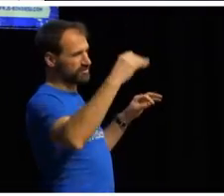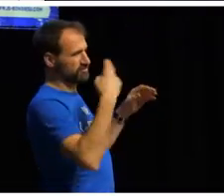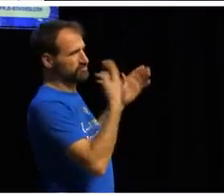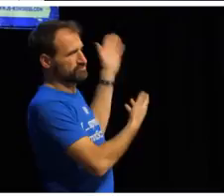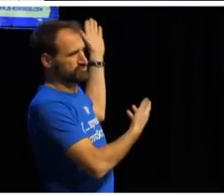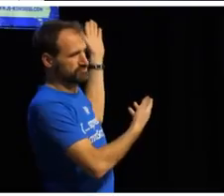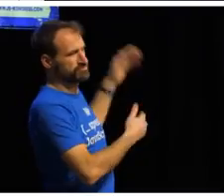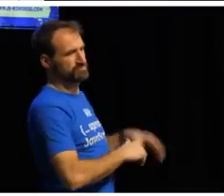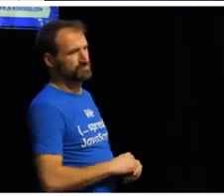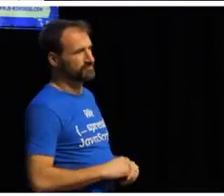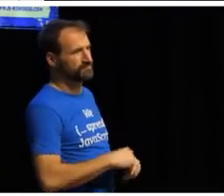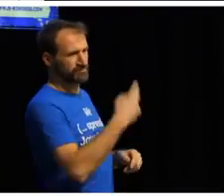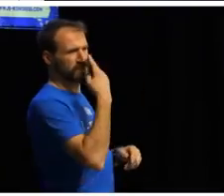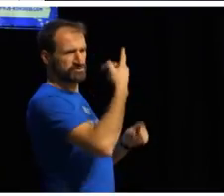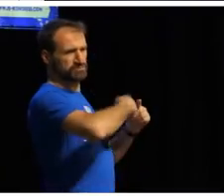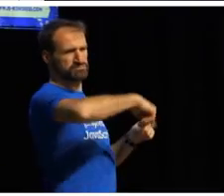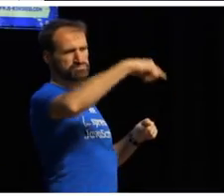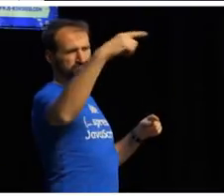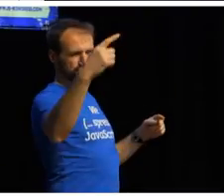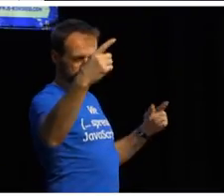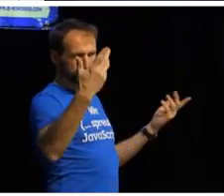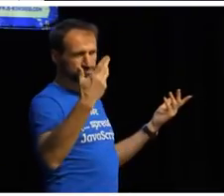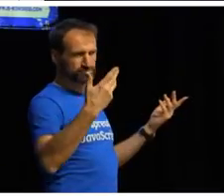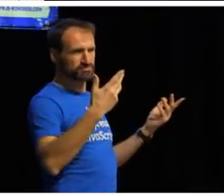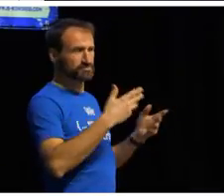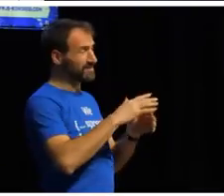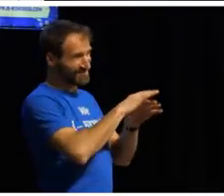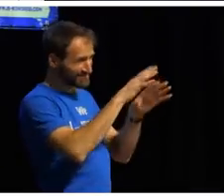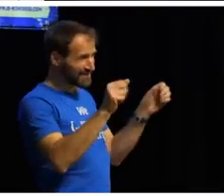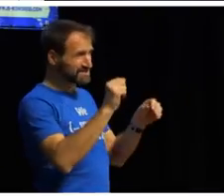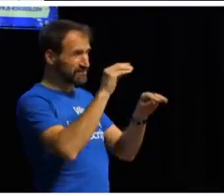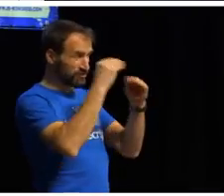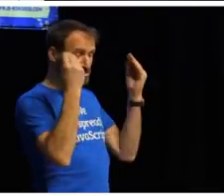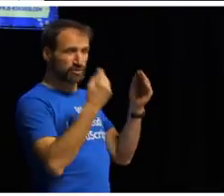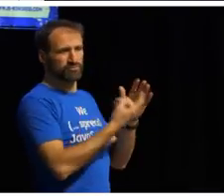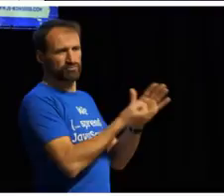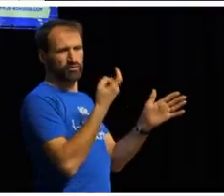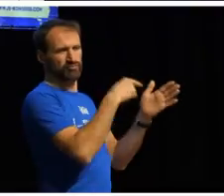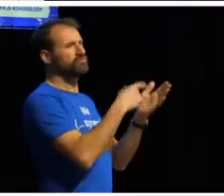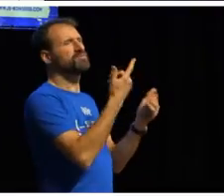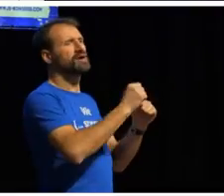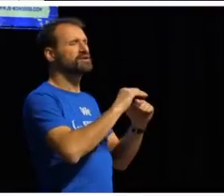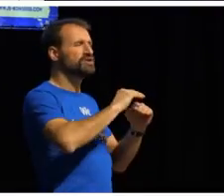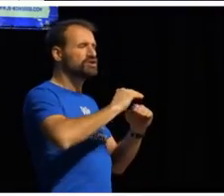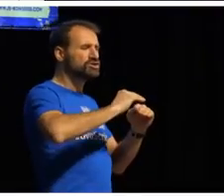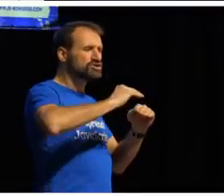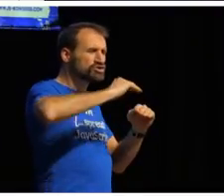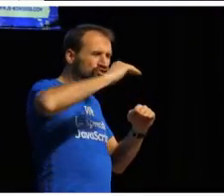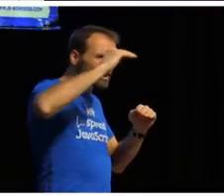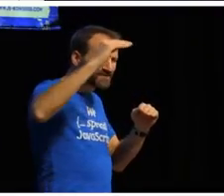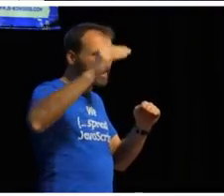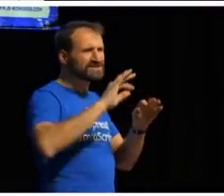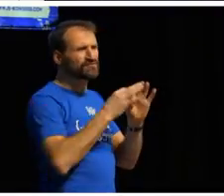here. Looks like this. All the activation functions sort of look like this. They look like a step function, sometimes a little bit smooth, sometimes